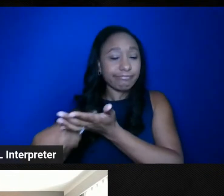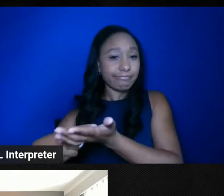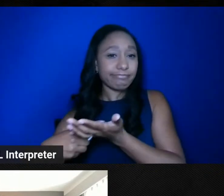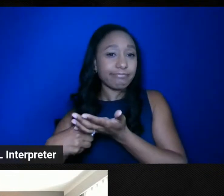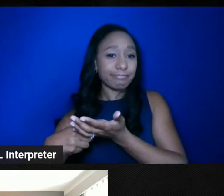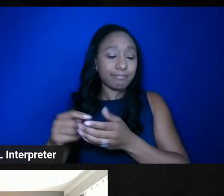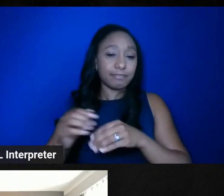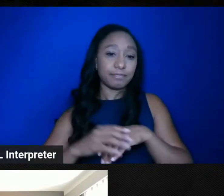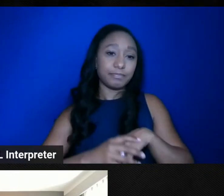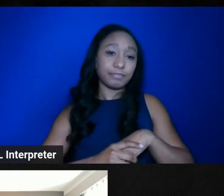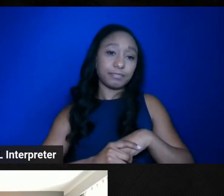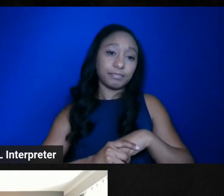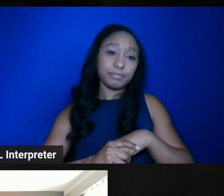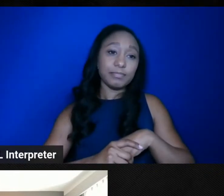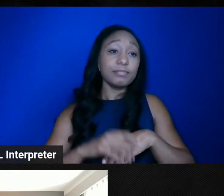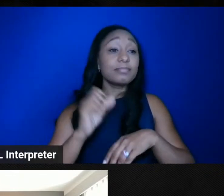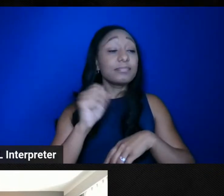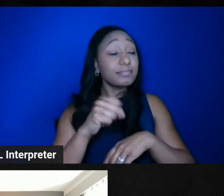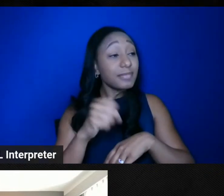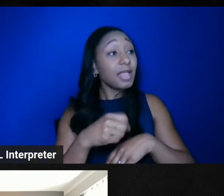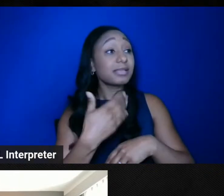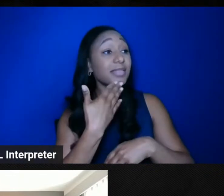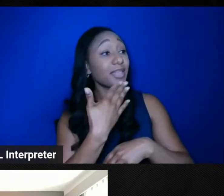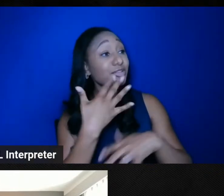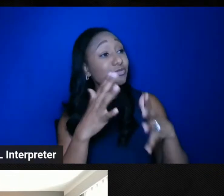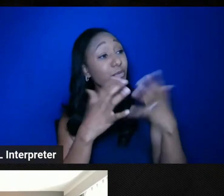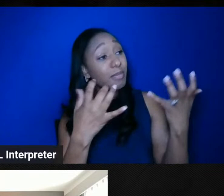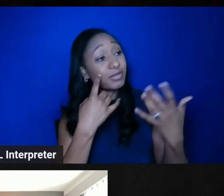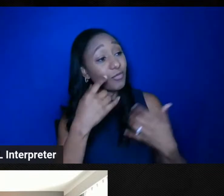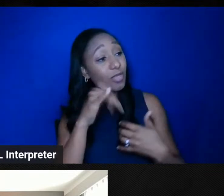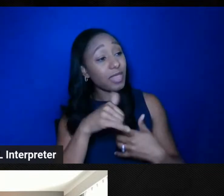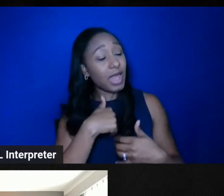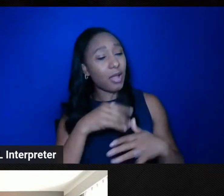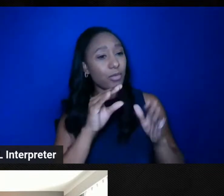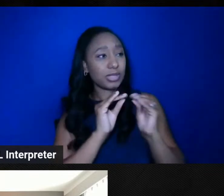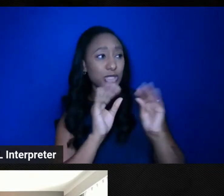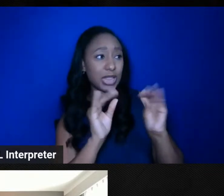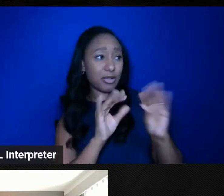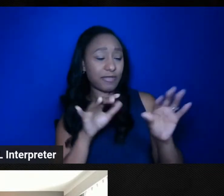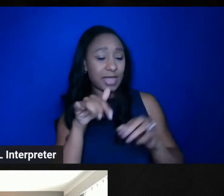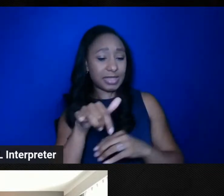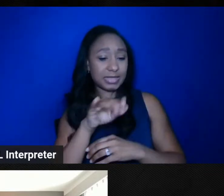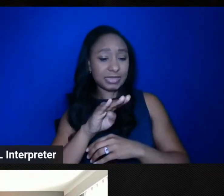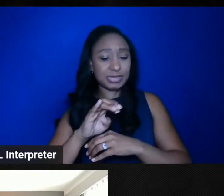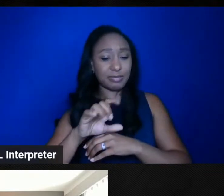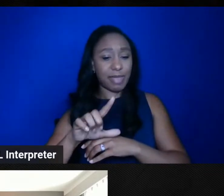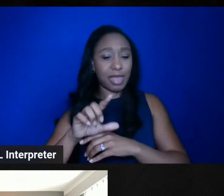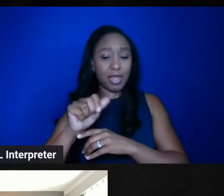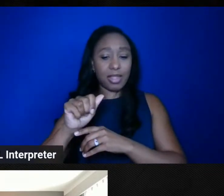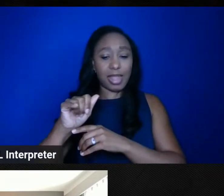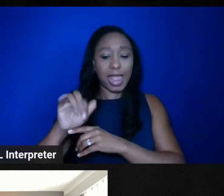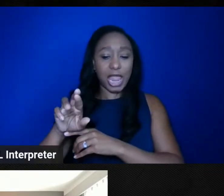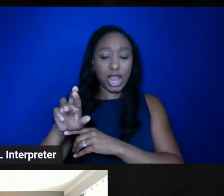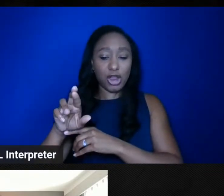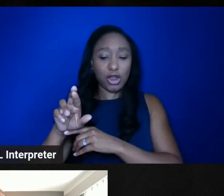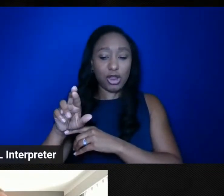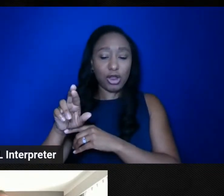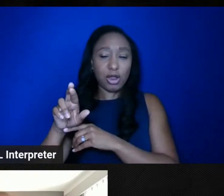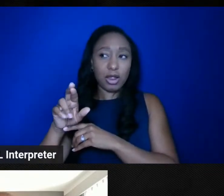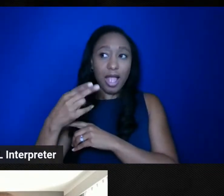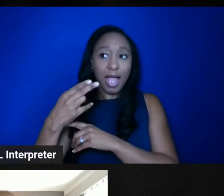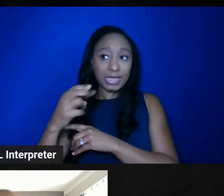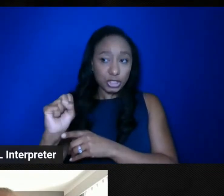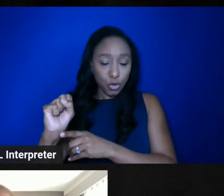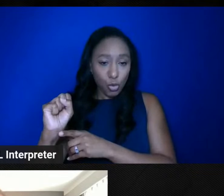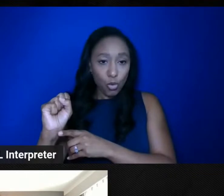Lovely. Thank you so much. And to clarify, this was Bel Air High School's Counselor Lori. Thank you so much for your